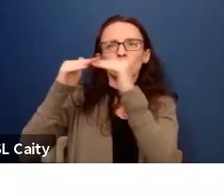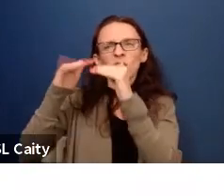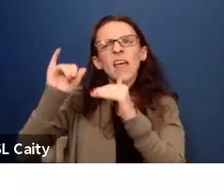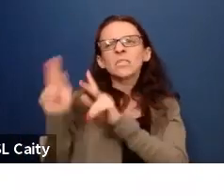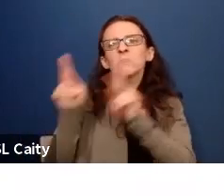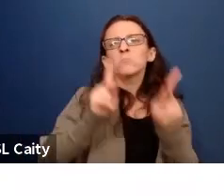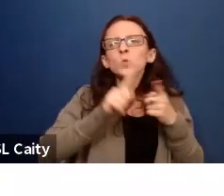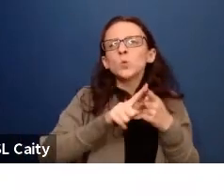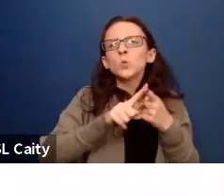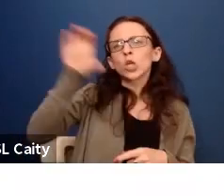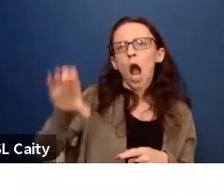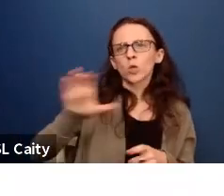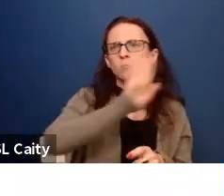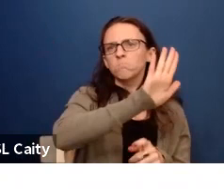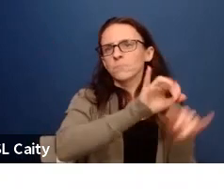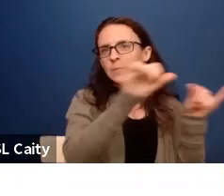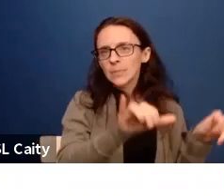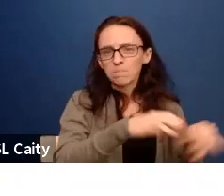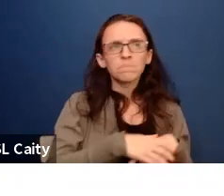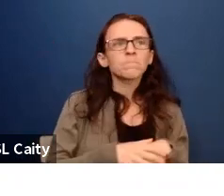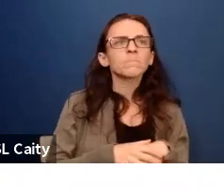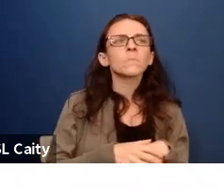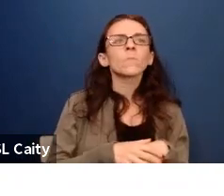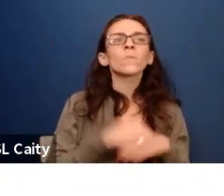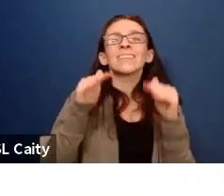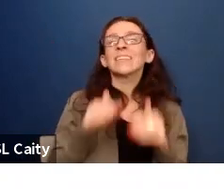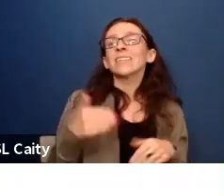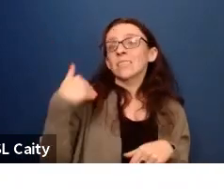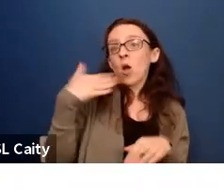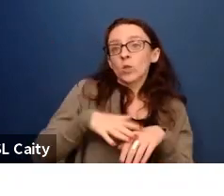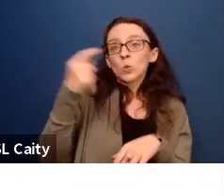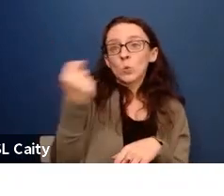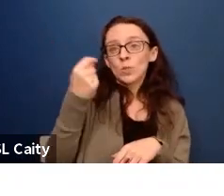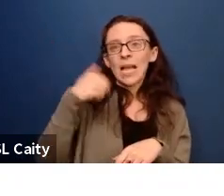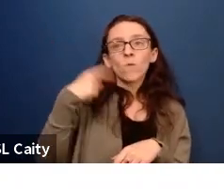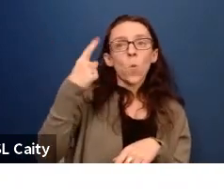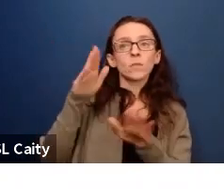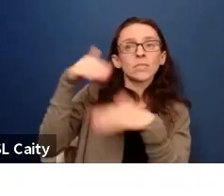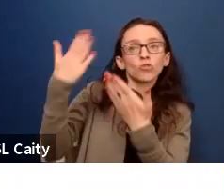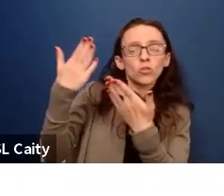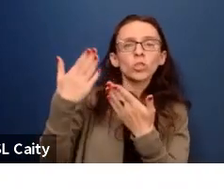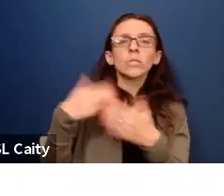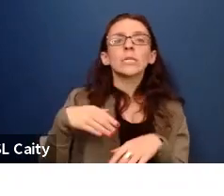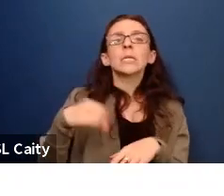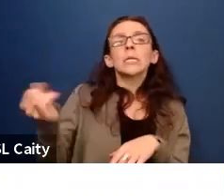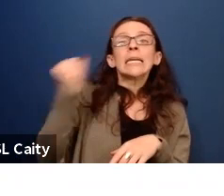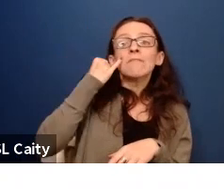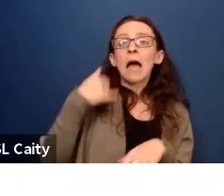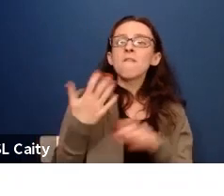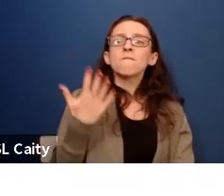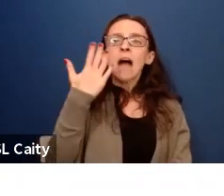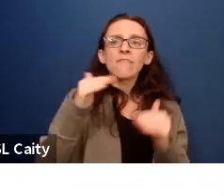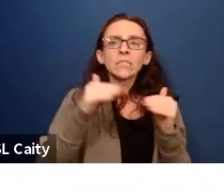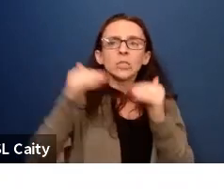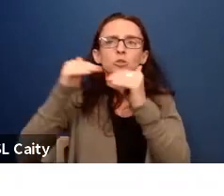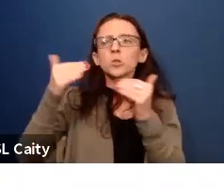does. There was a suggestion on Tuesday of what might this look like if there were 5